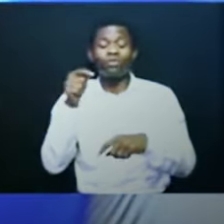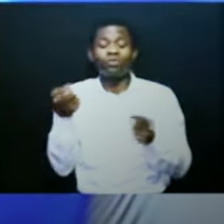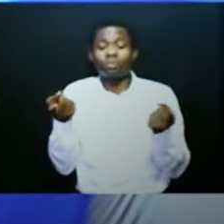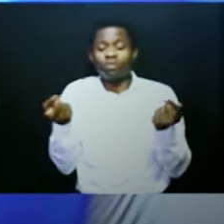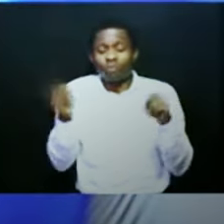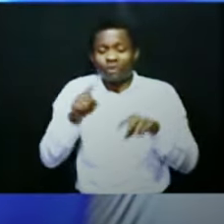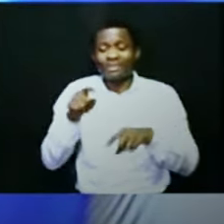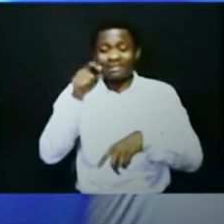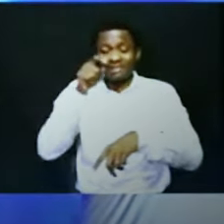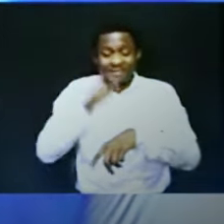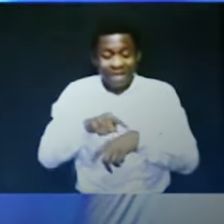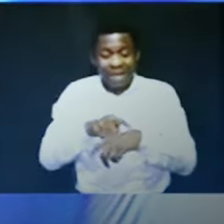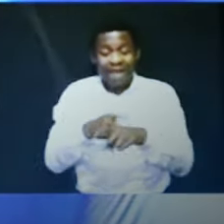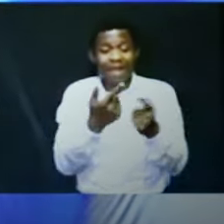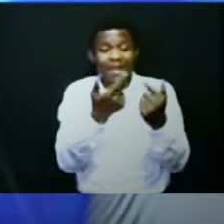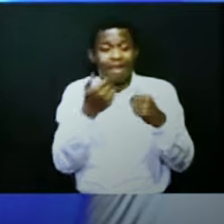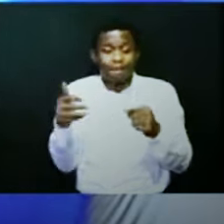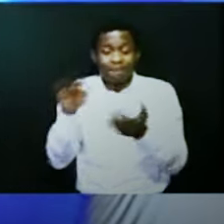fully come,